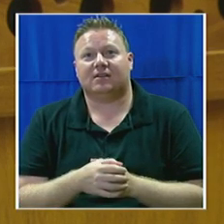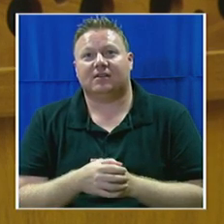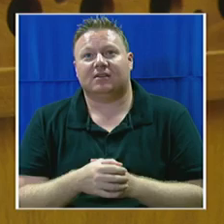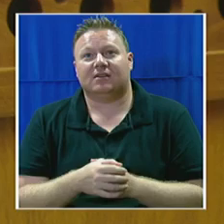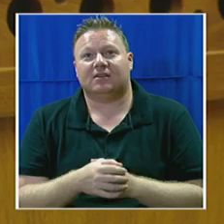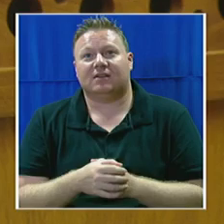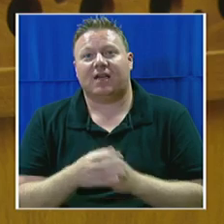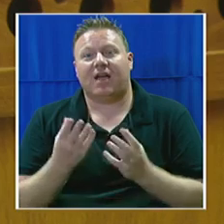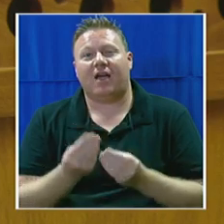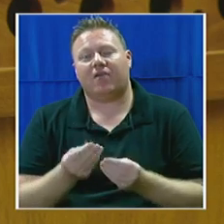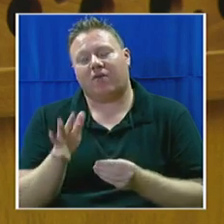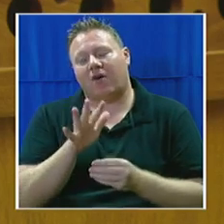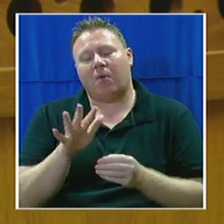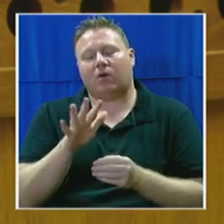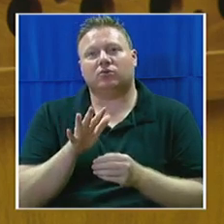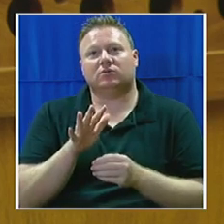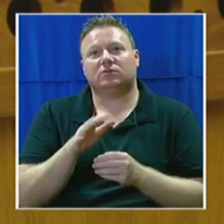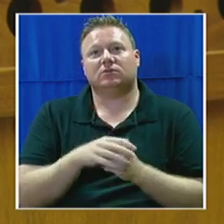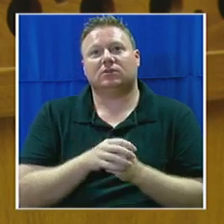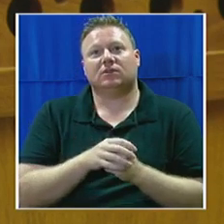has about